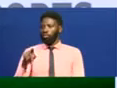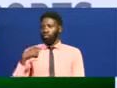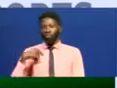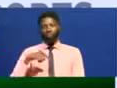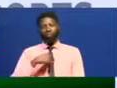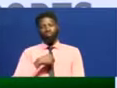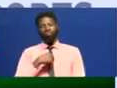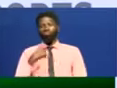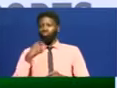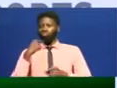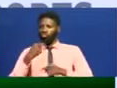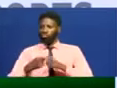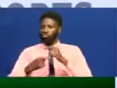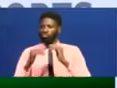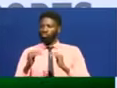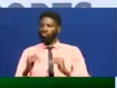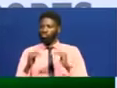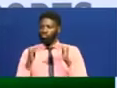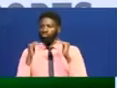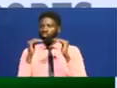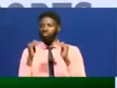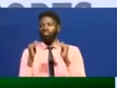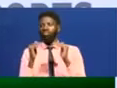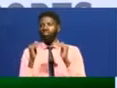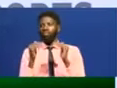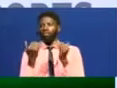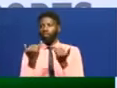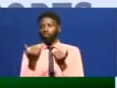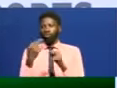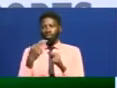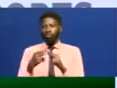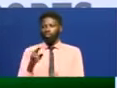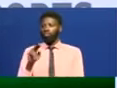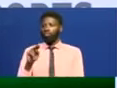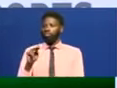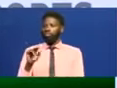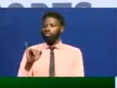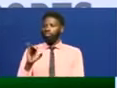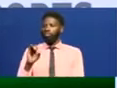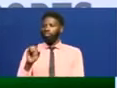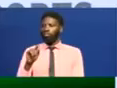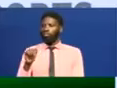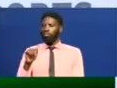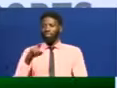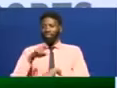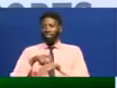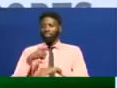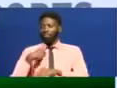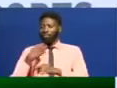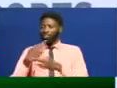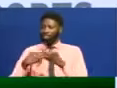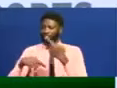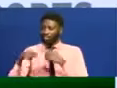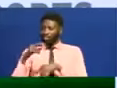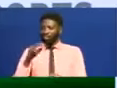progressed to the new phase called NYOTA. And